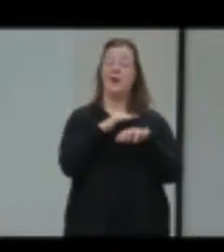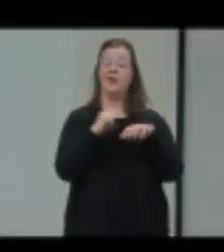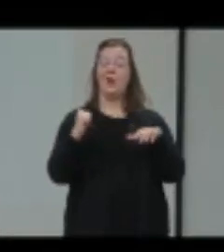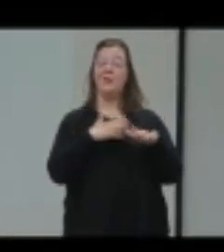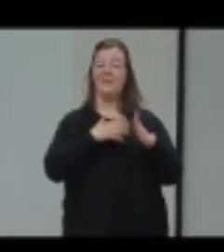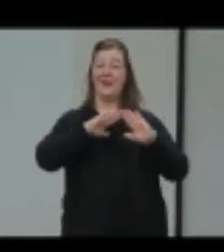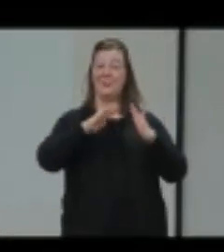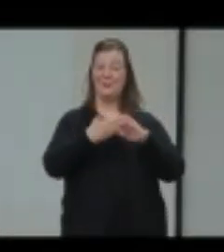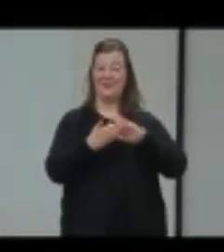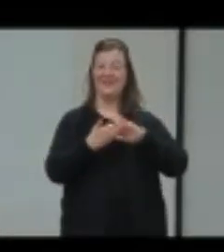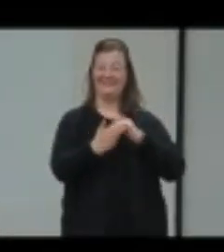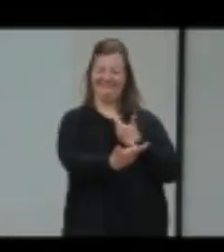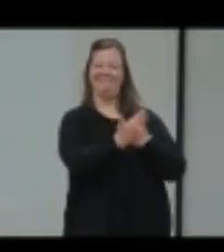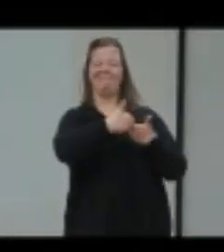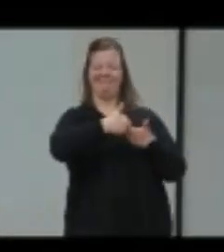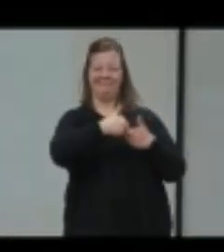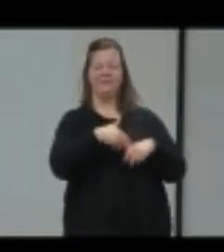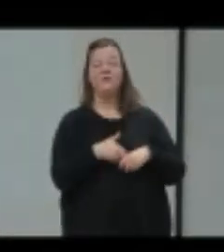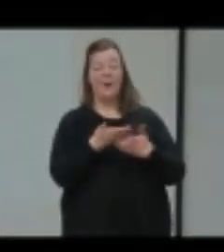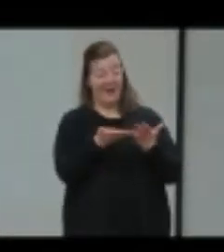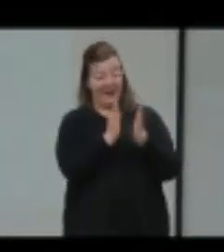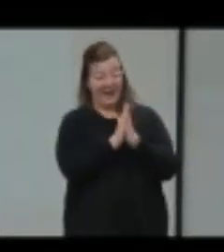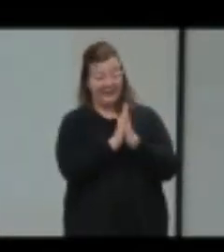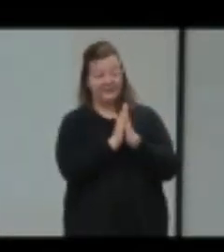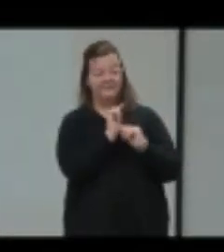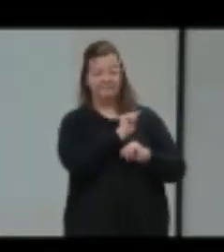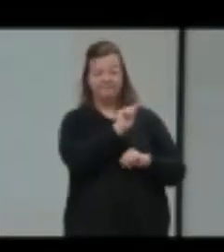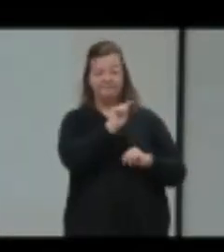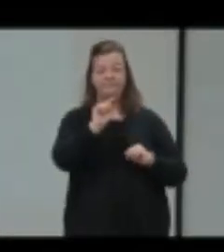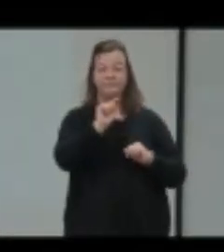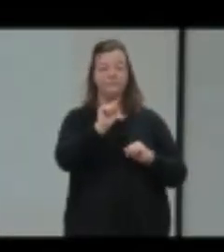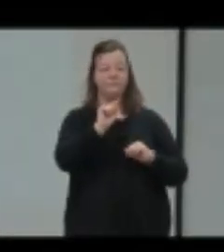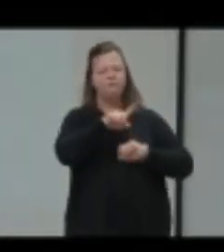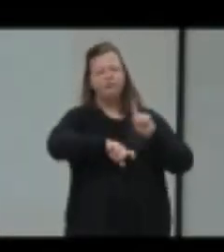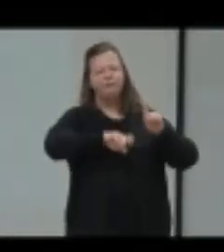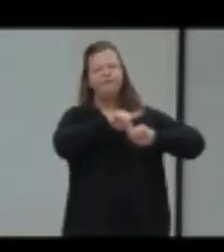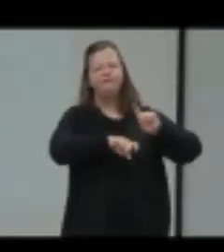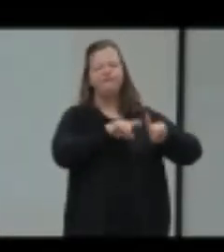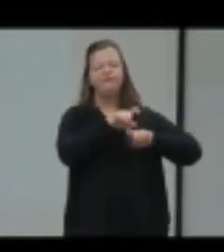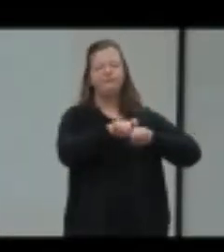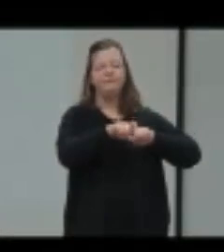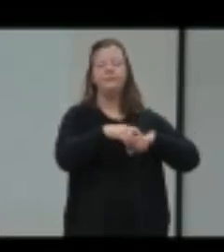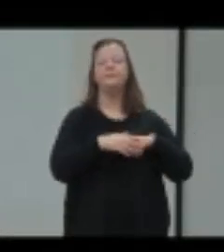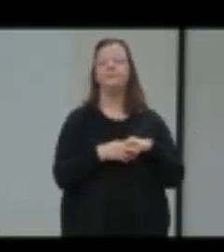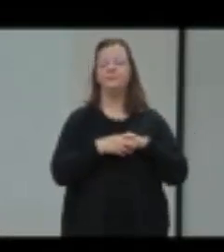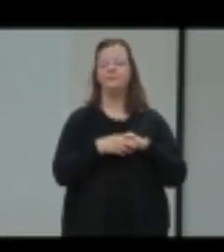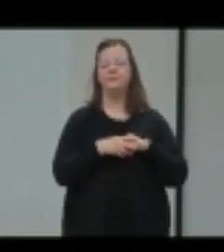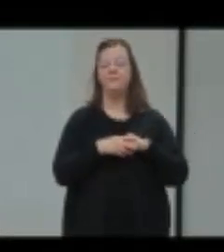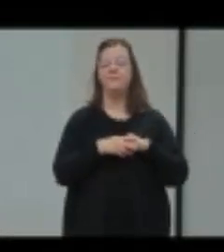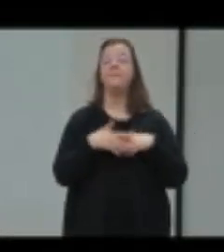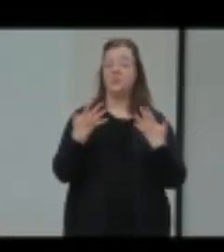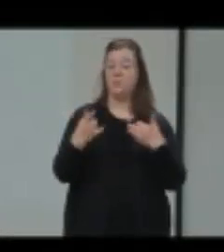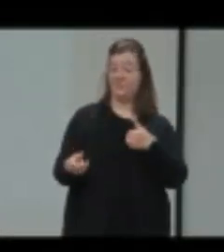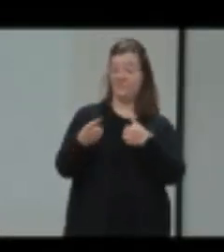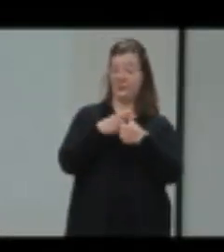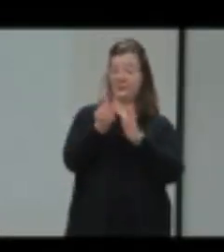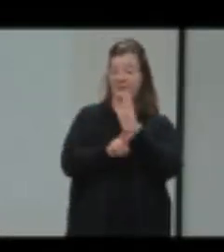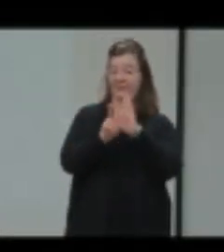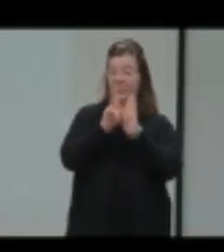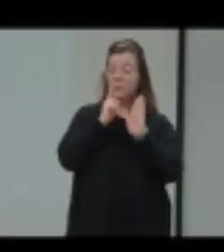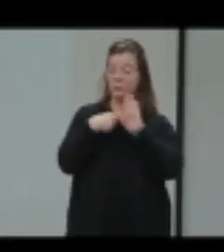community. I asked my community different questions. So the first video you're gonna